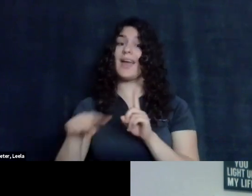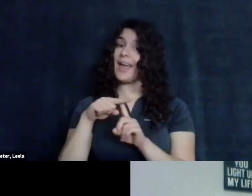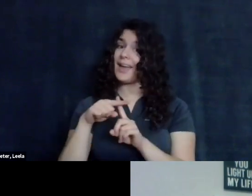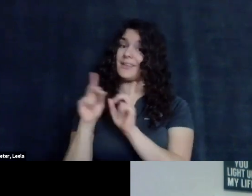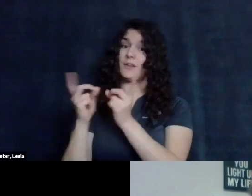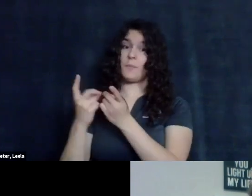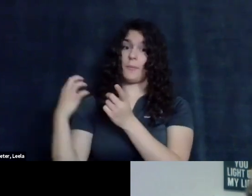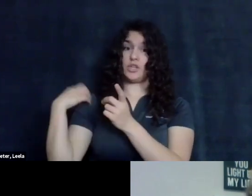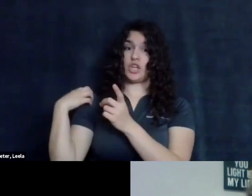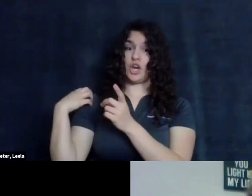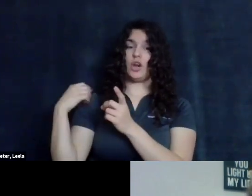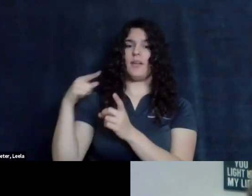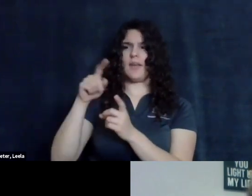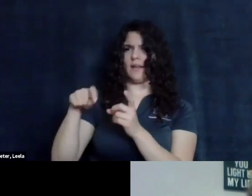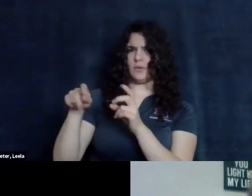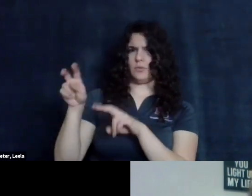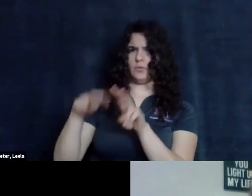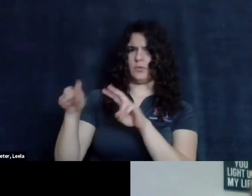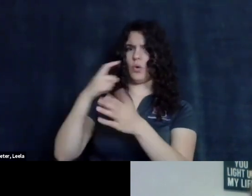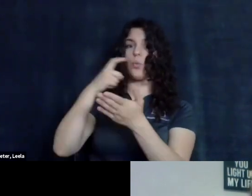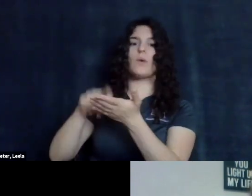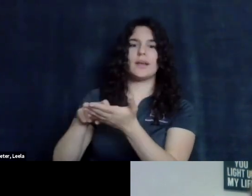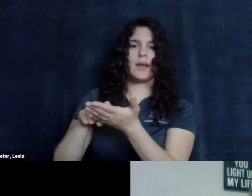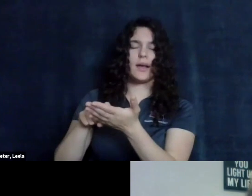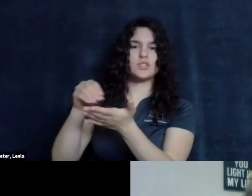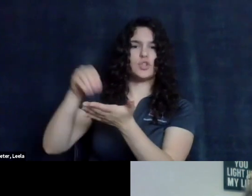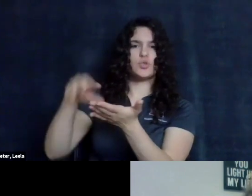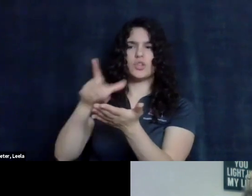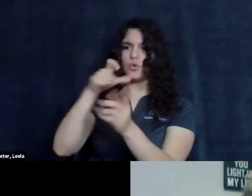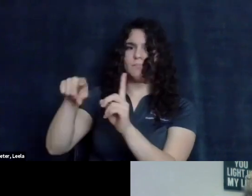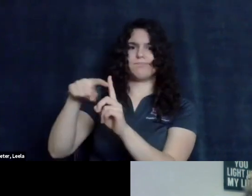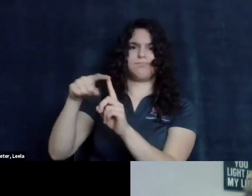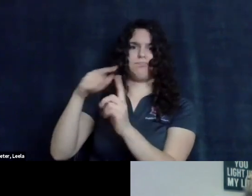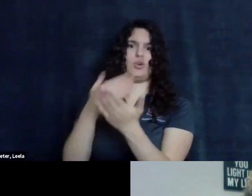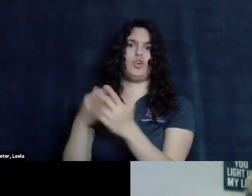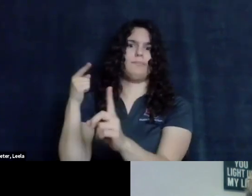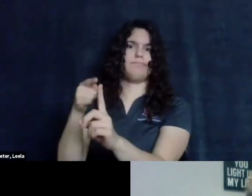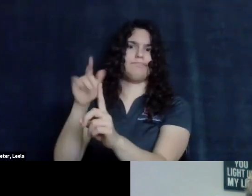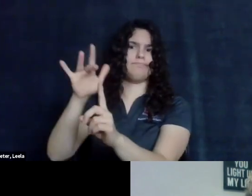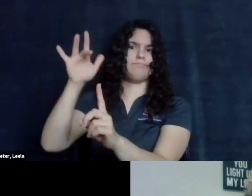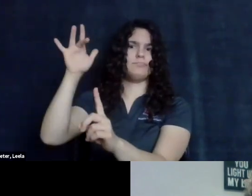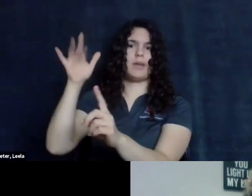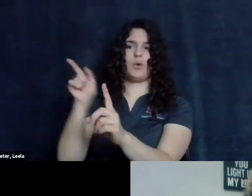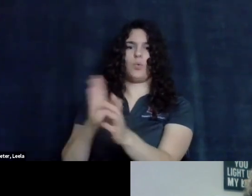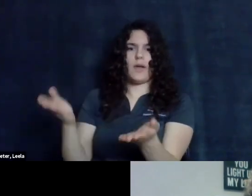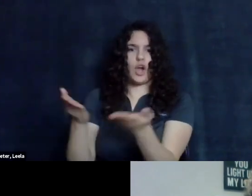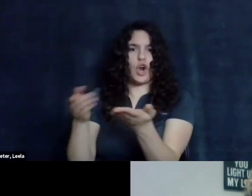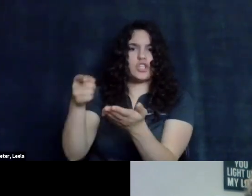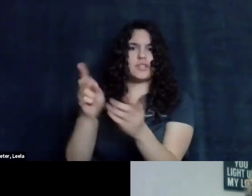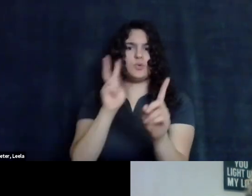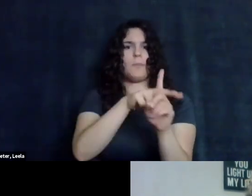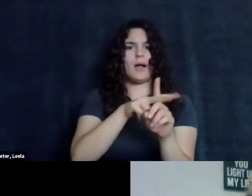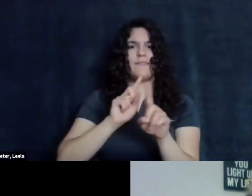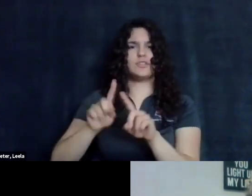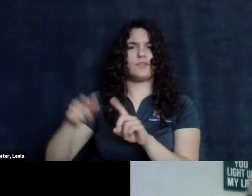chairs recognize, I think, help recognize the good students, so he or she encourages them to apply for